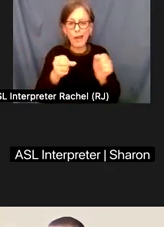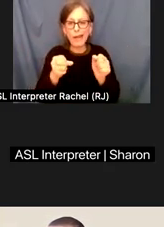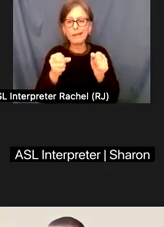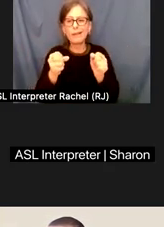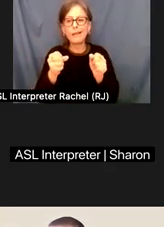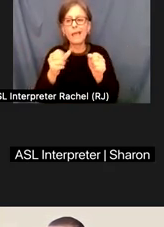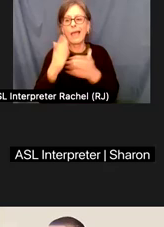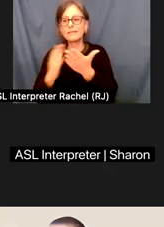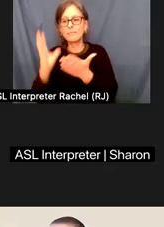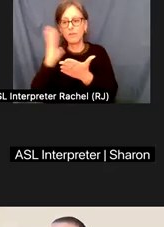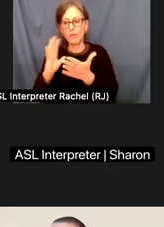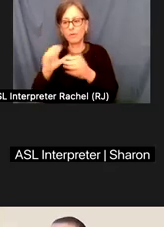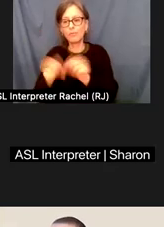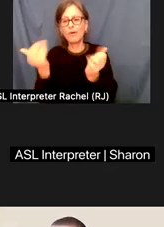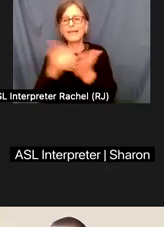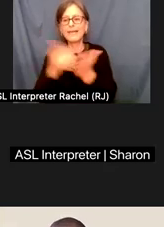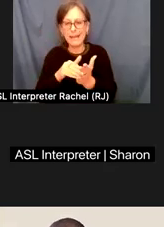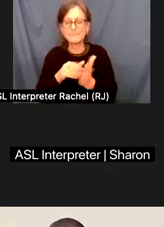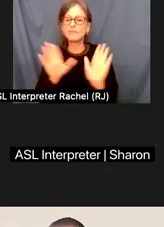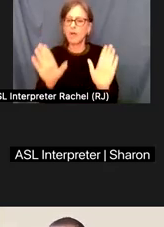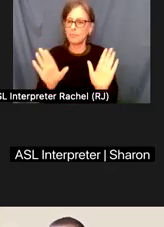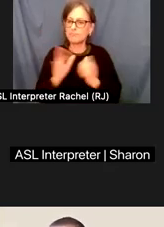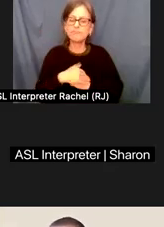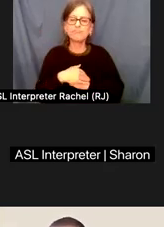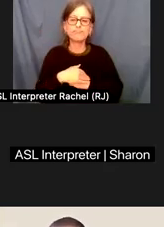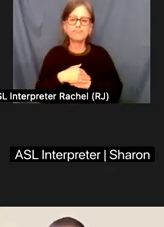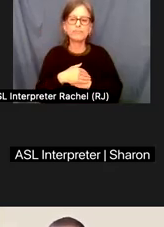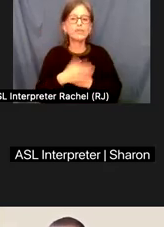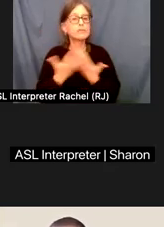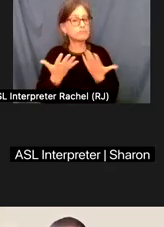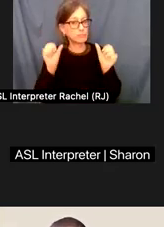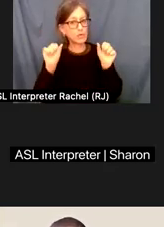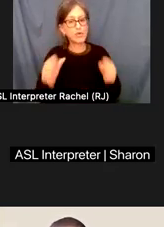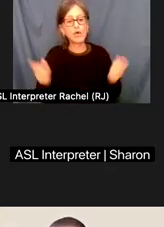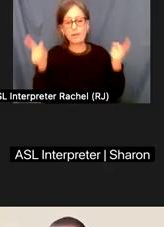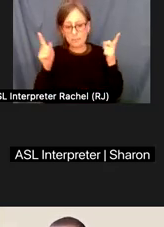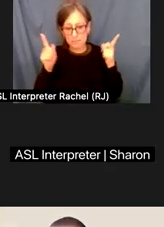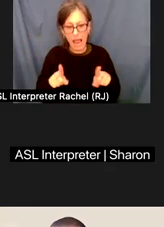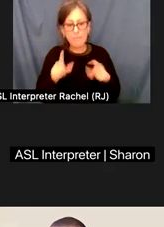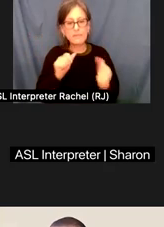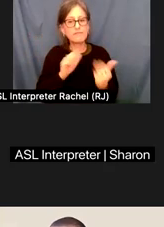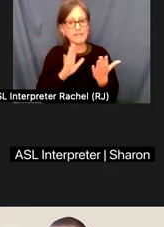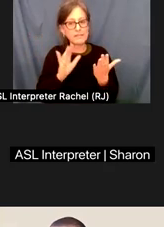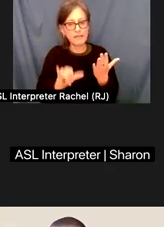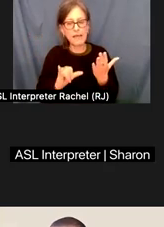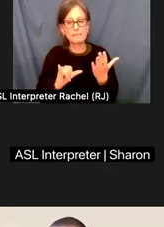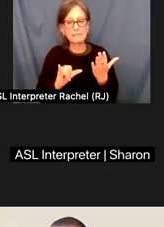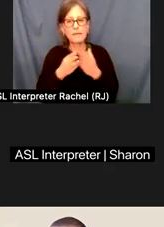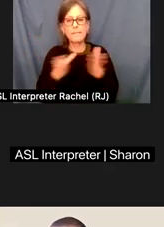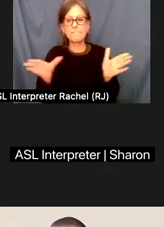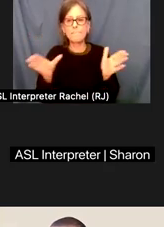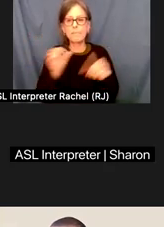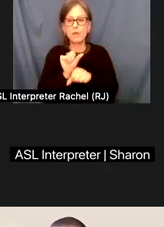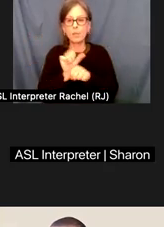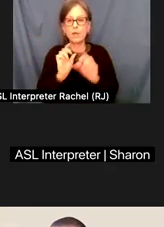of the old. So that's something that is very likely to deal with. And our public works